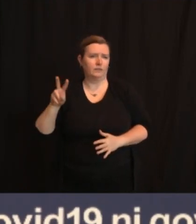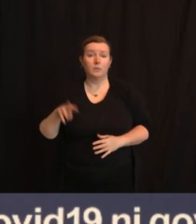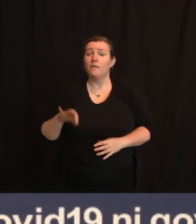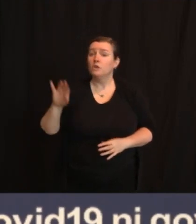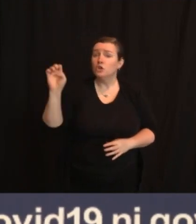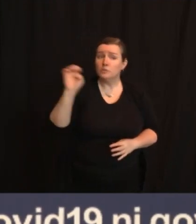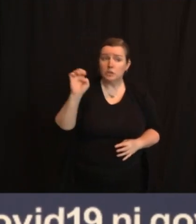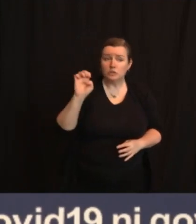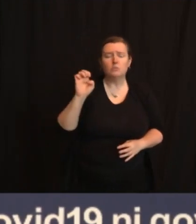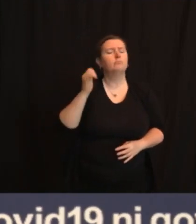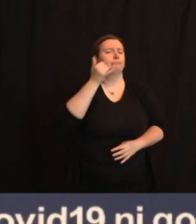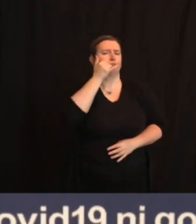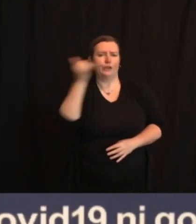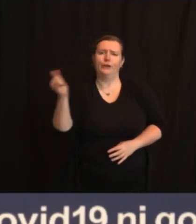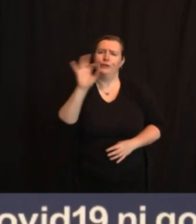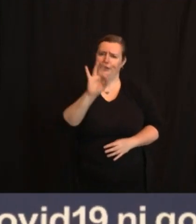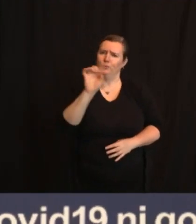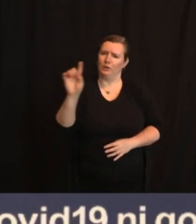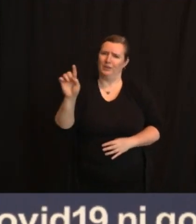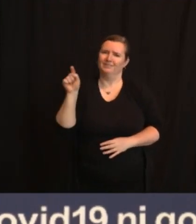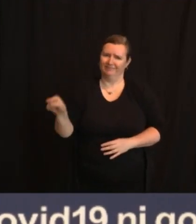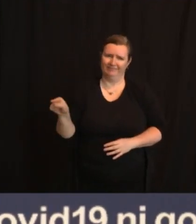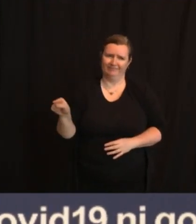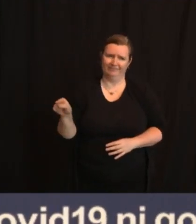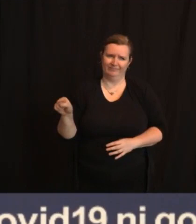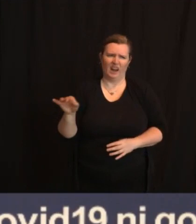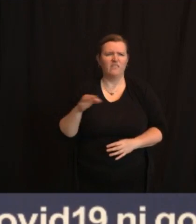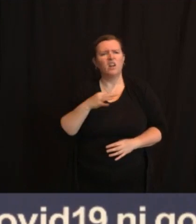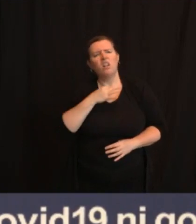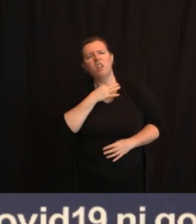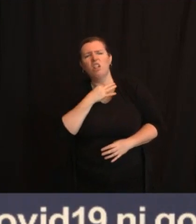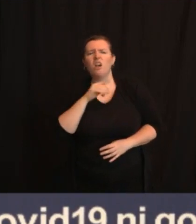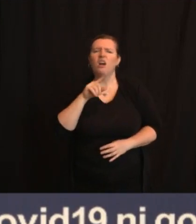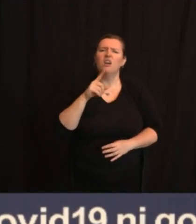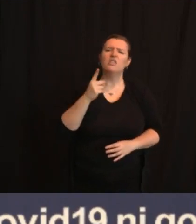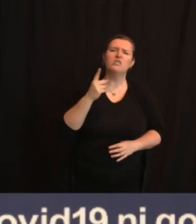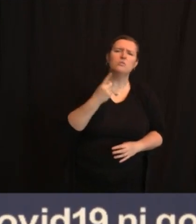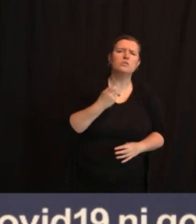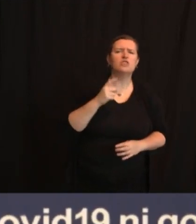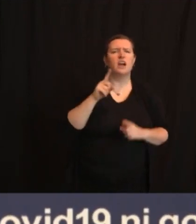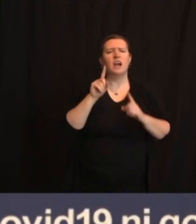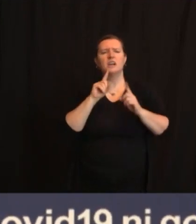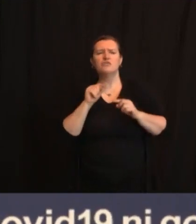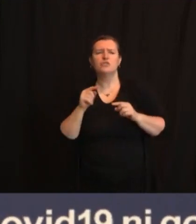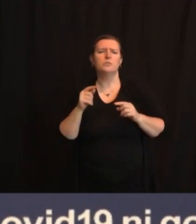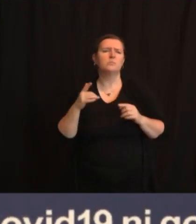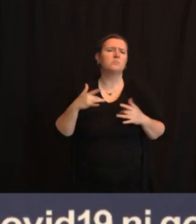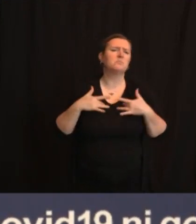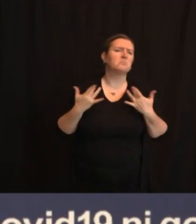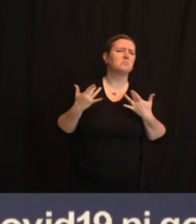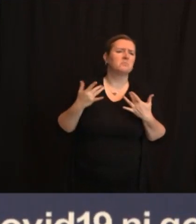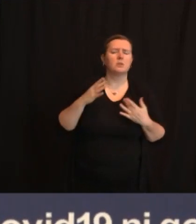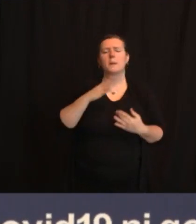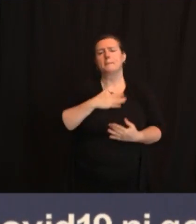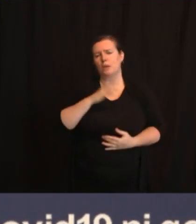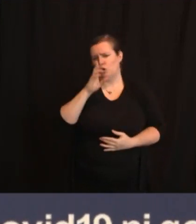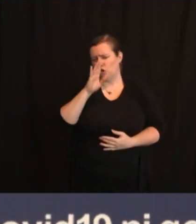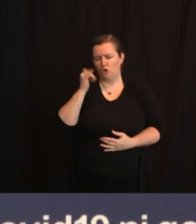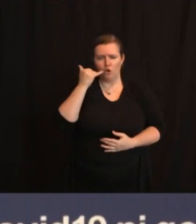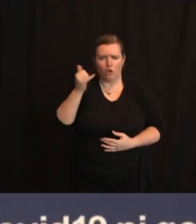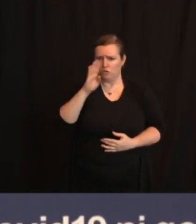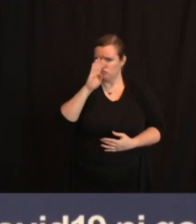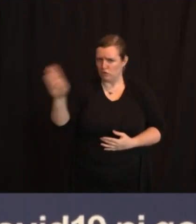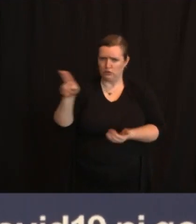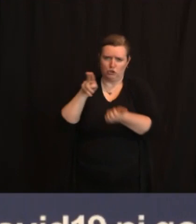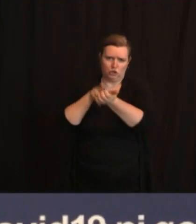and for status, contact the facility. Thank you so much Thanks, for Gov. both of those initiatives and for